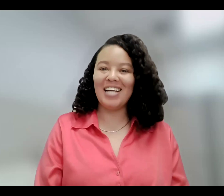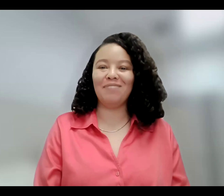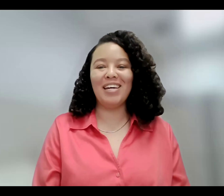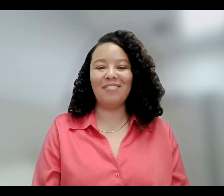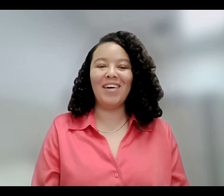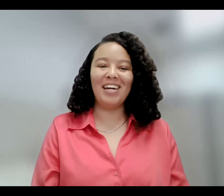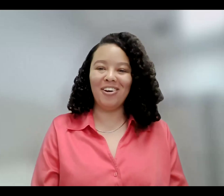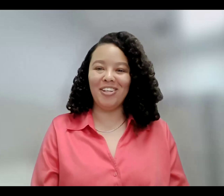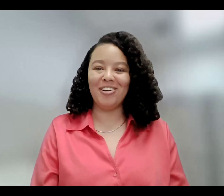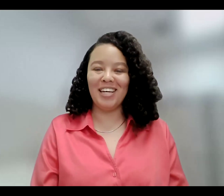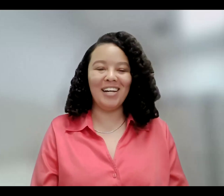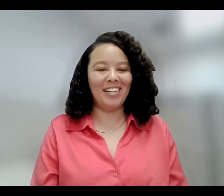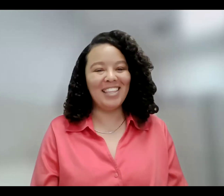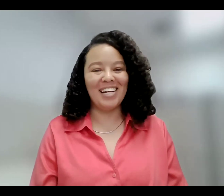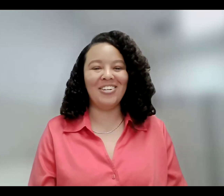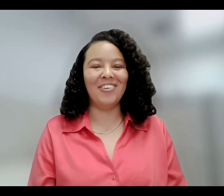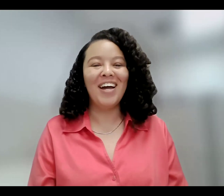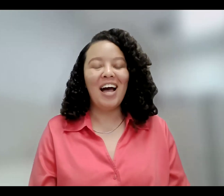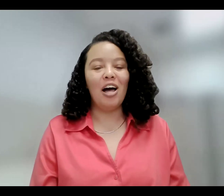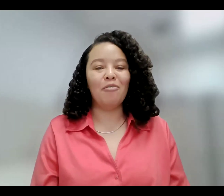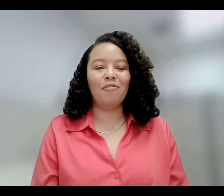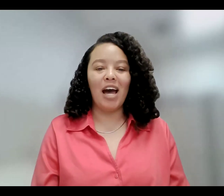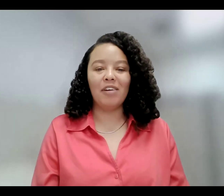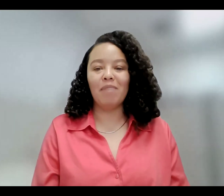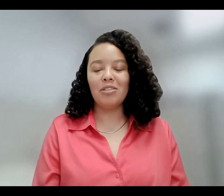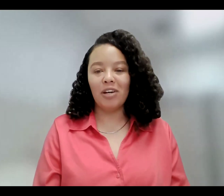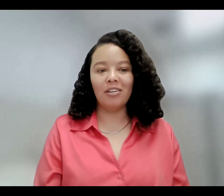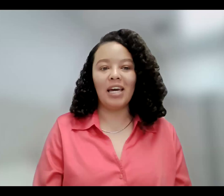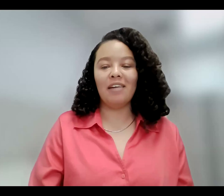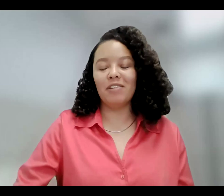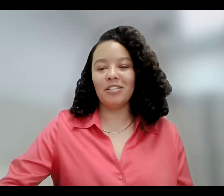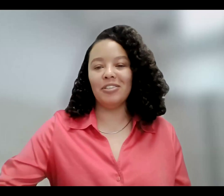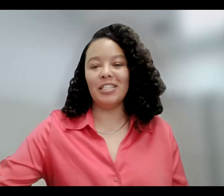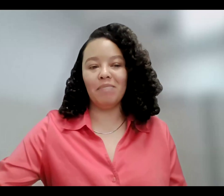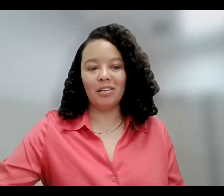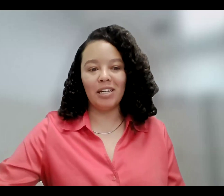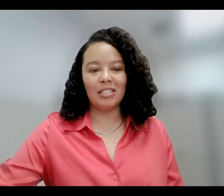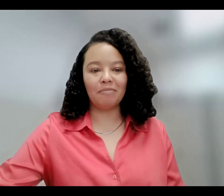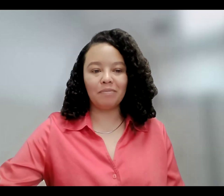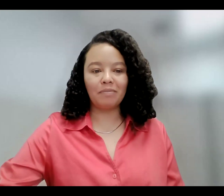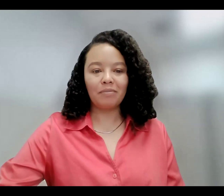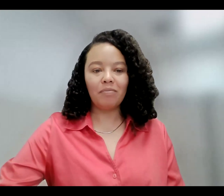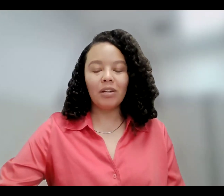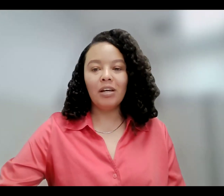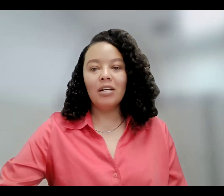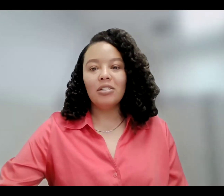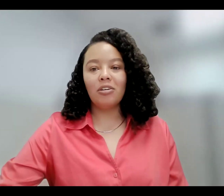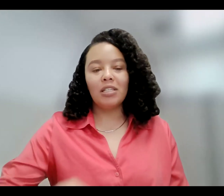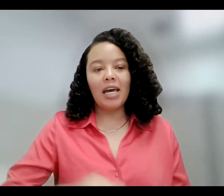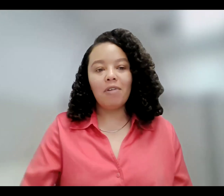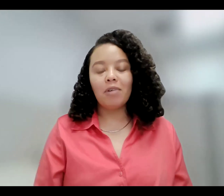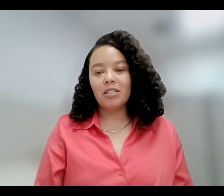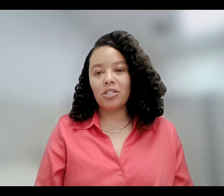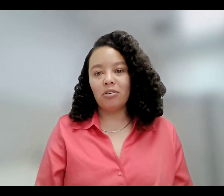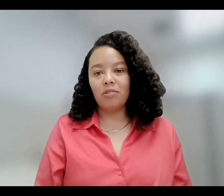expertise, as Megan earlier said, I like that term, of having mental health and physical disabilities. So